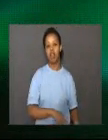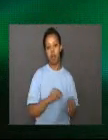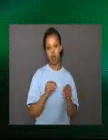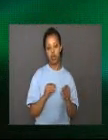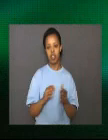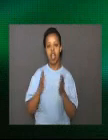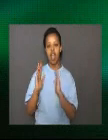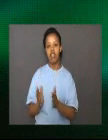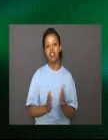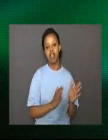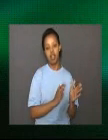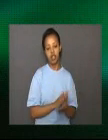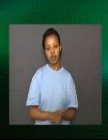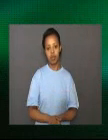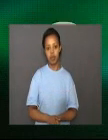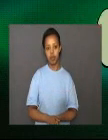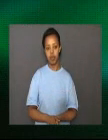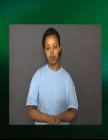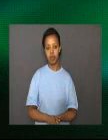Students, let's get ready.